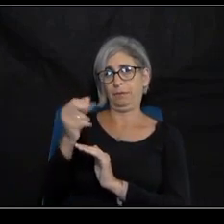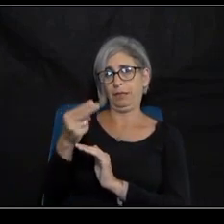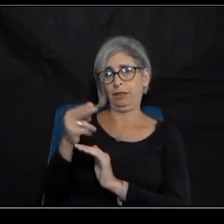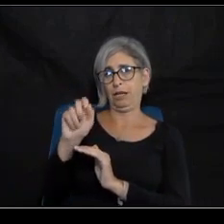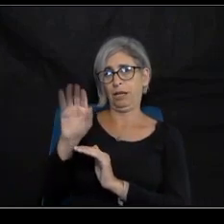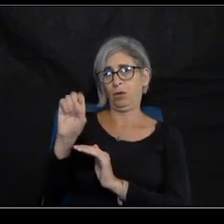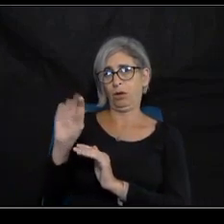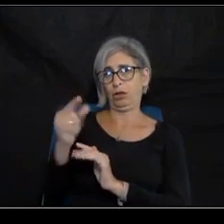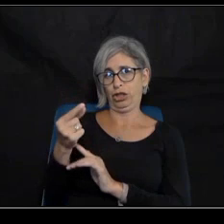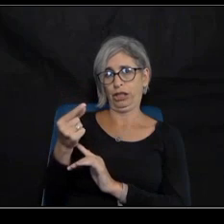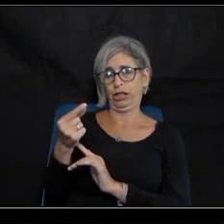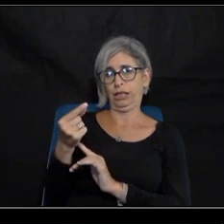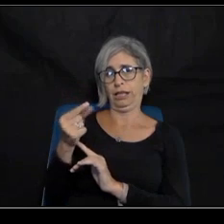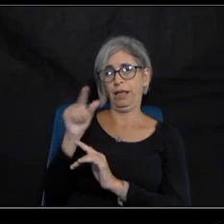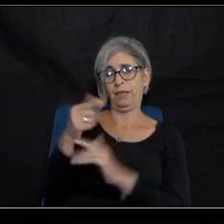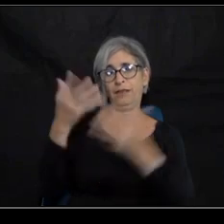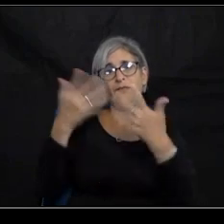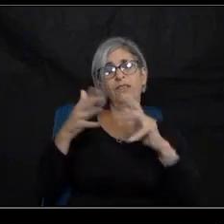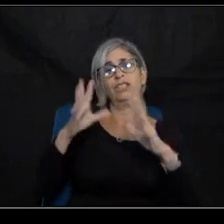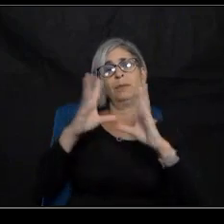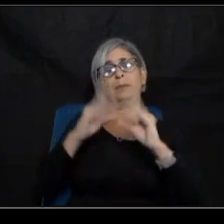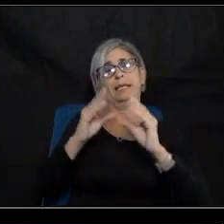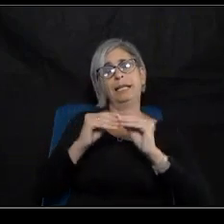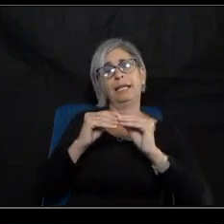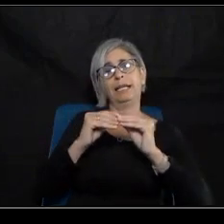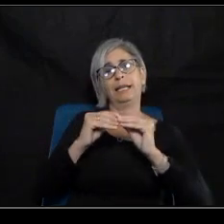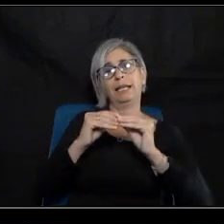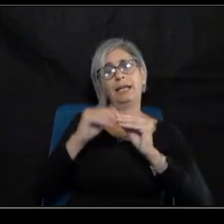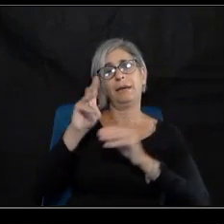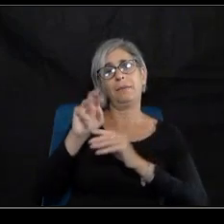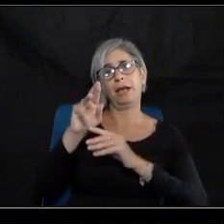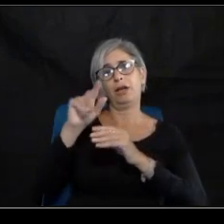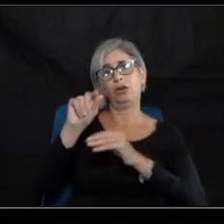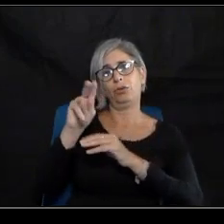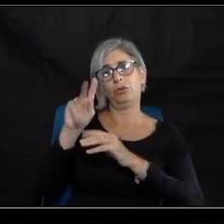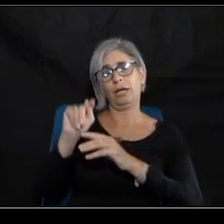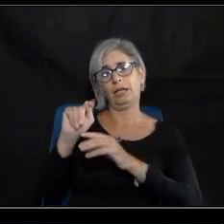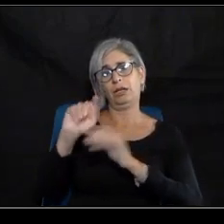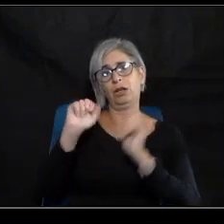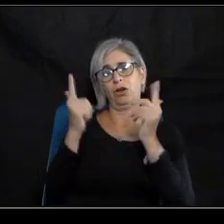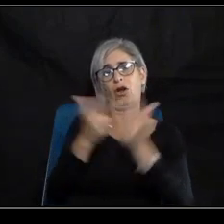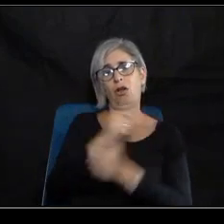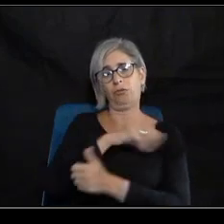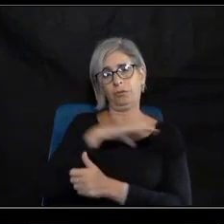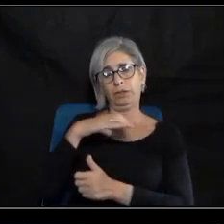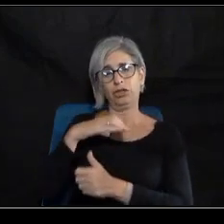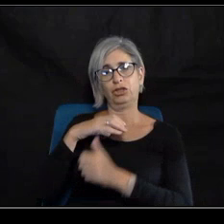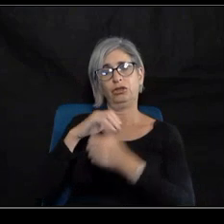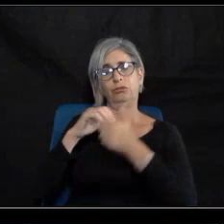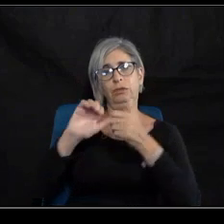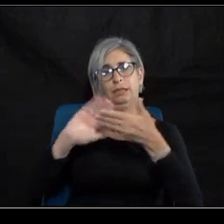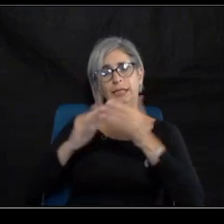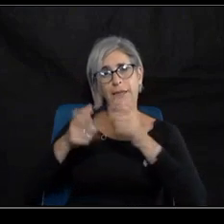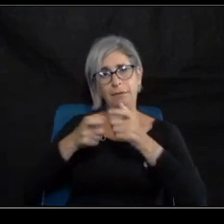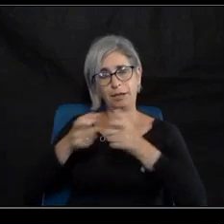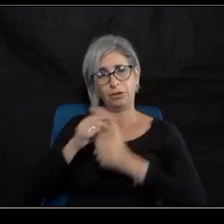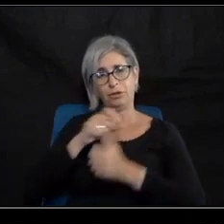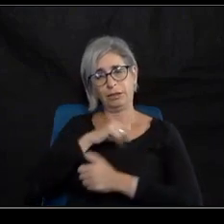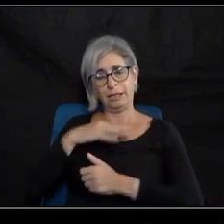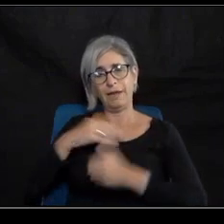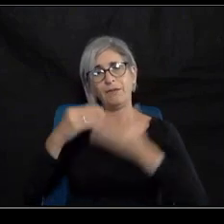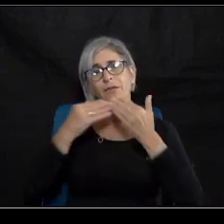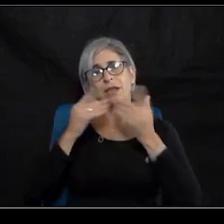www.boynton-beach.org. This concludes today's meeting. On behalf of Mayor Grant and all of our elected officials, the city manager and city staff, thank